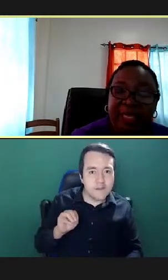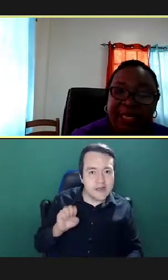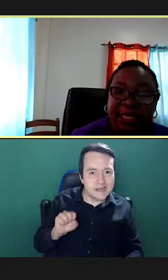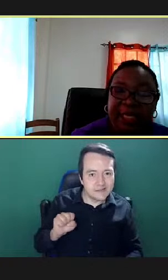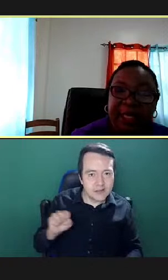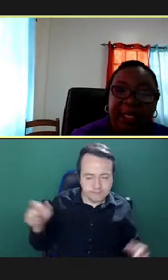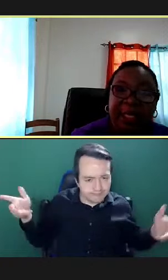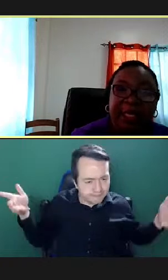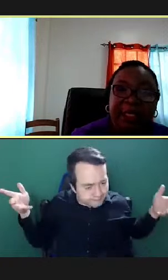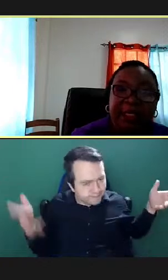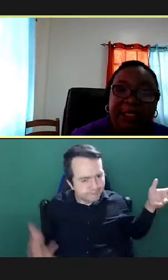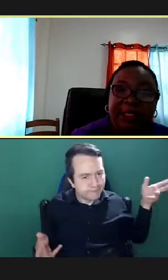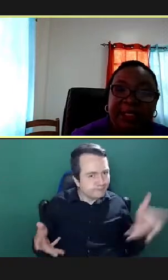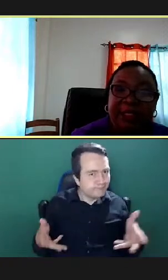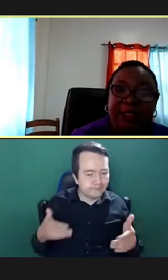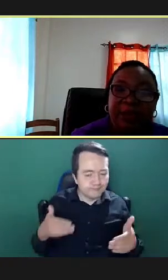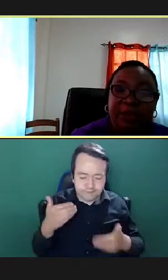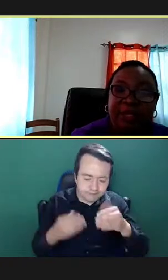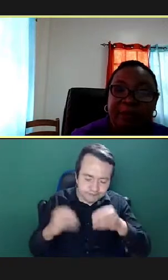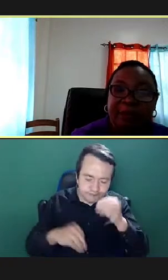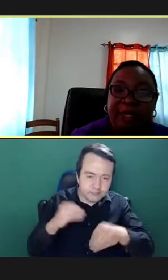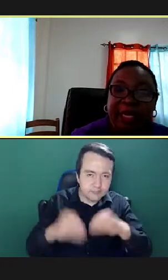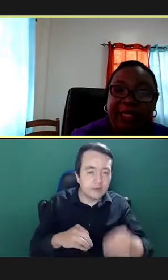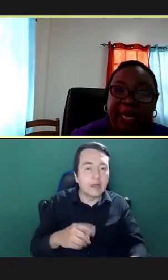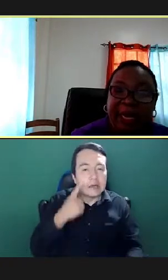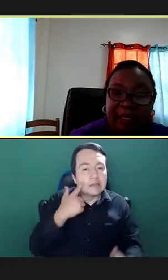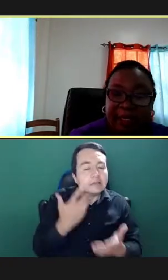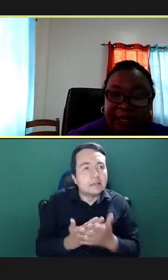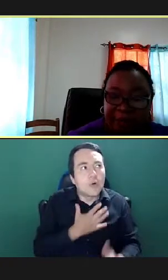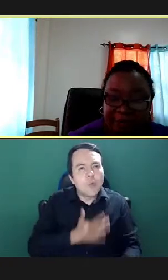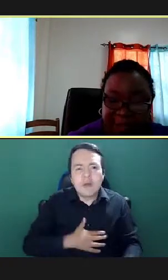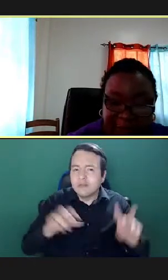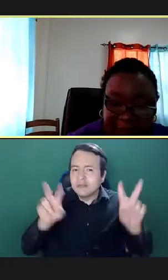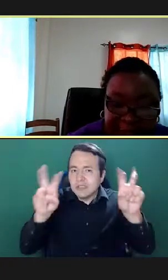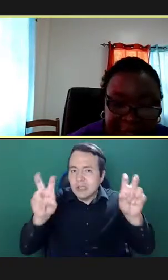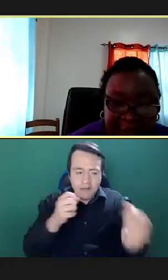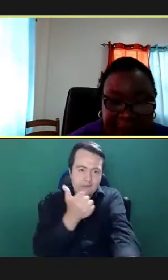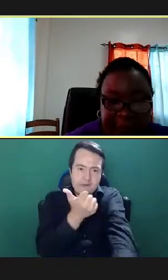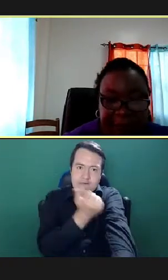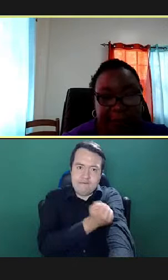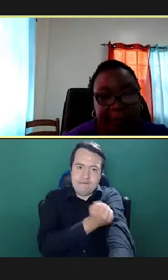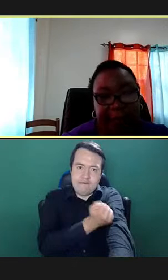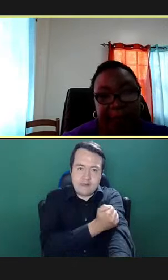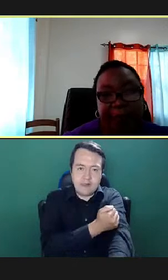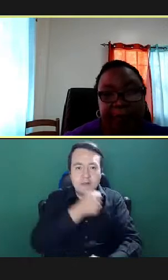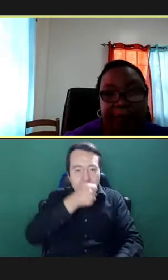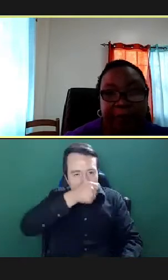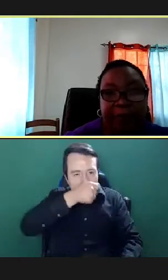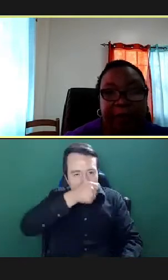The funding is going to be entirely the government of Guyana.